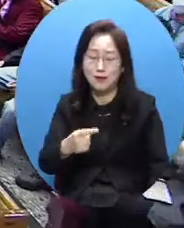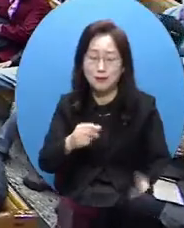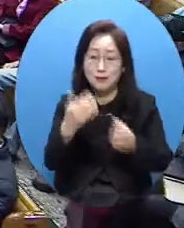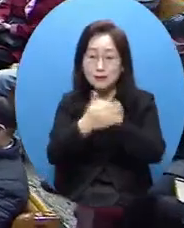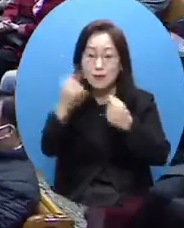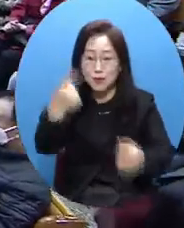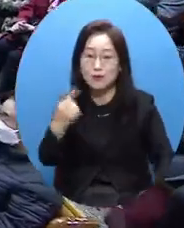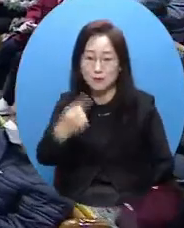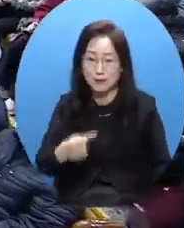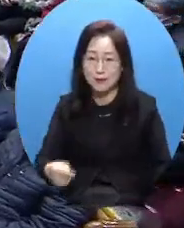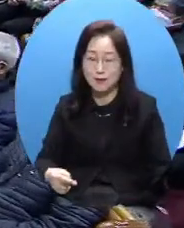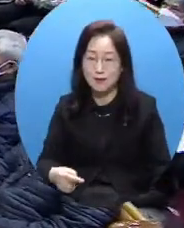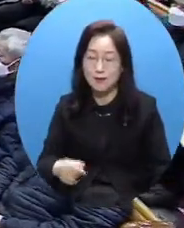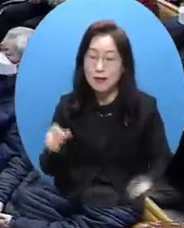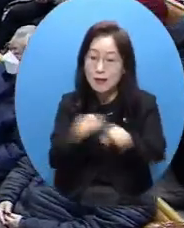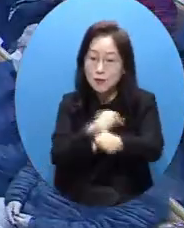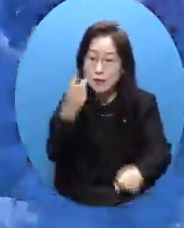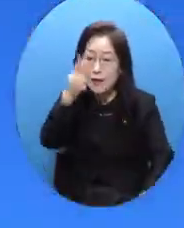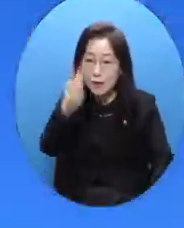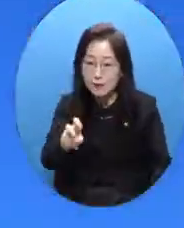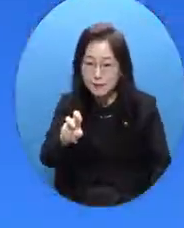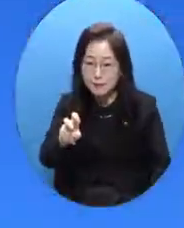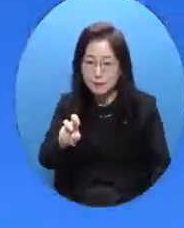Miracle could happen